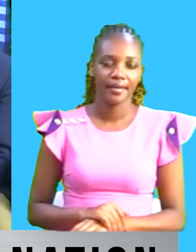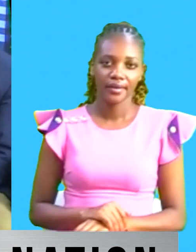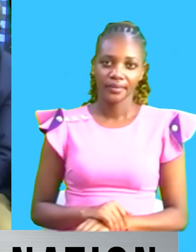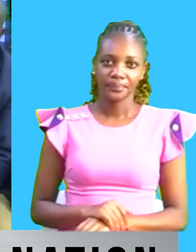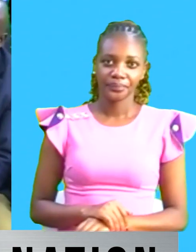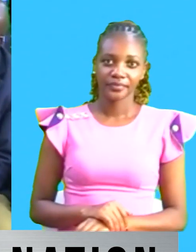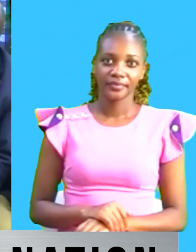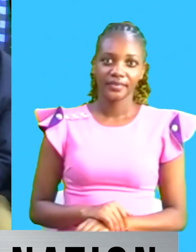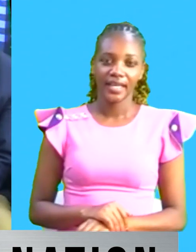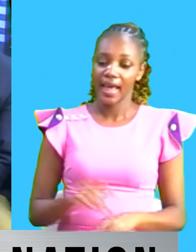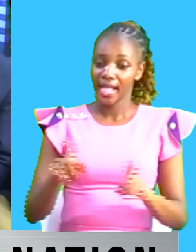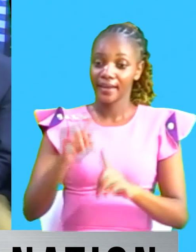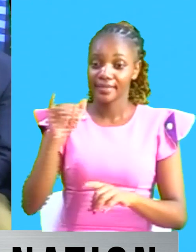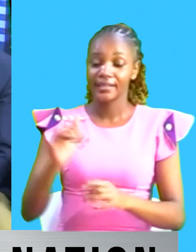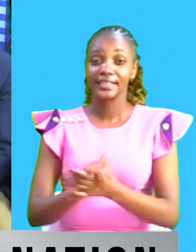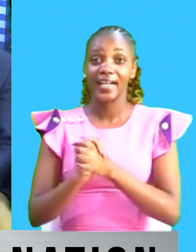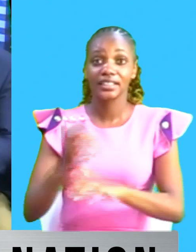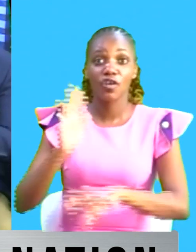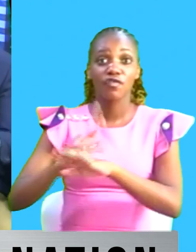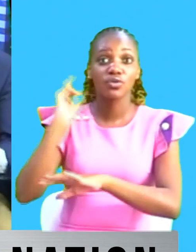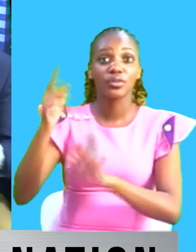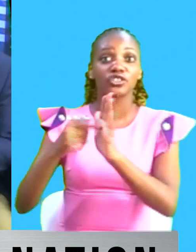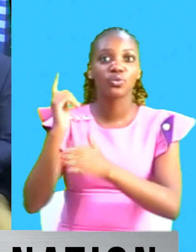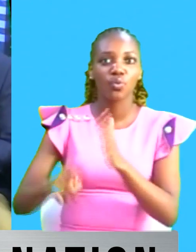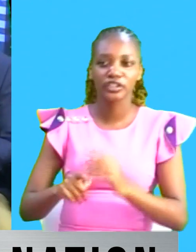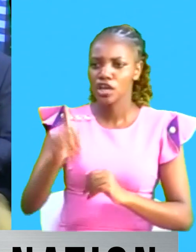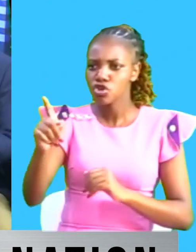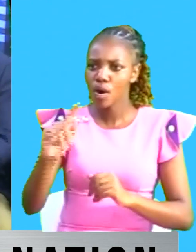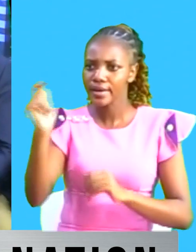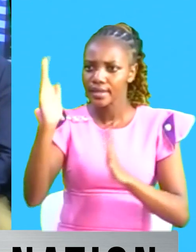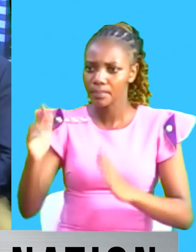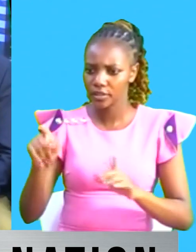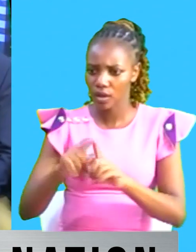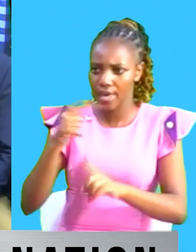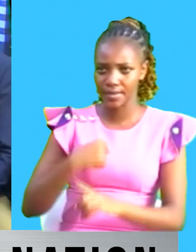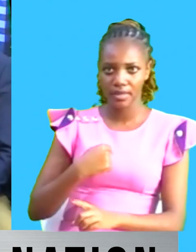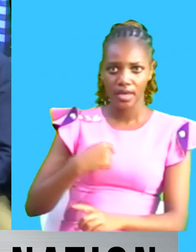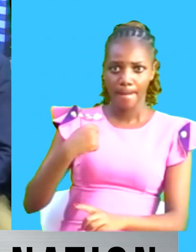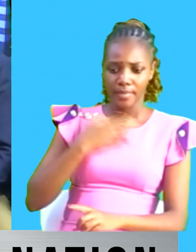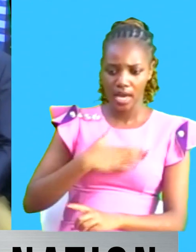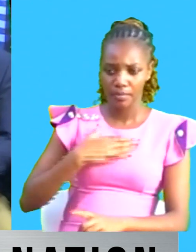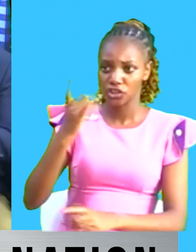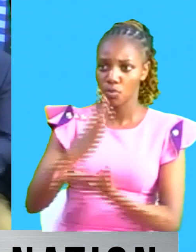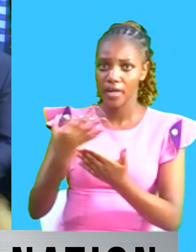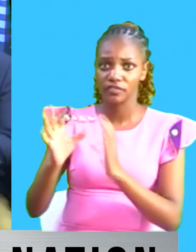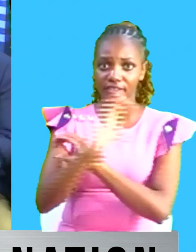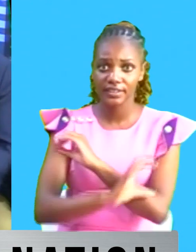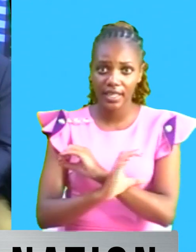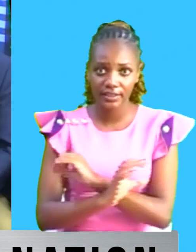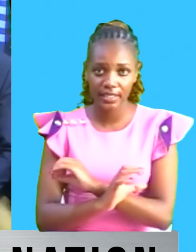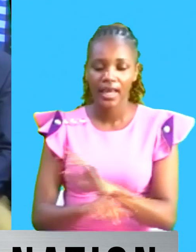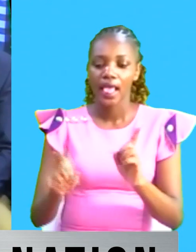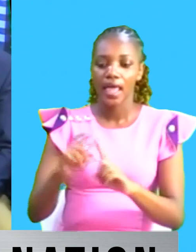for. And a handshake of goodwill is just that you are a Kenyan like me. I appreciate that you are part of this country. Two, I